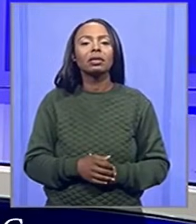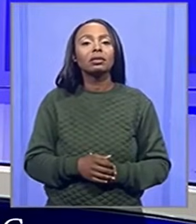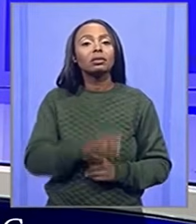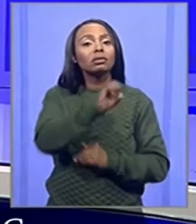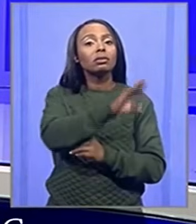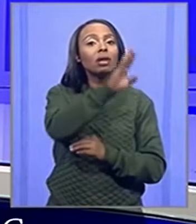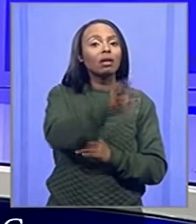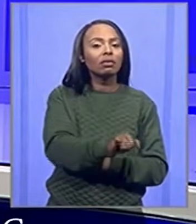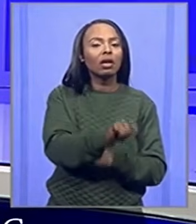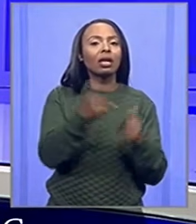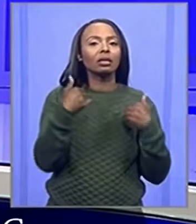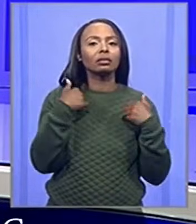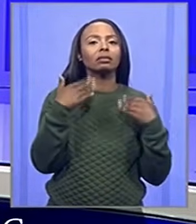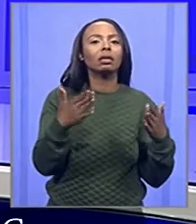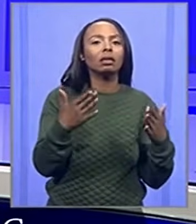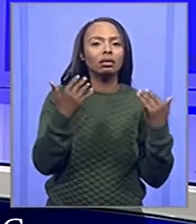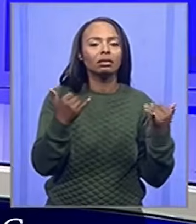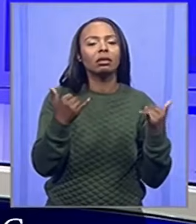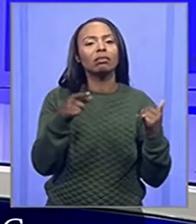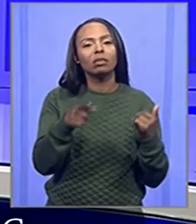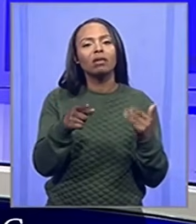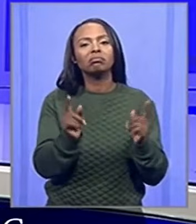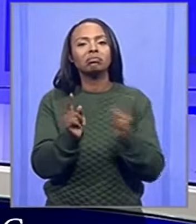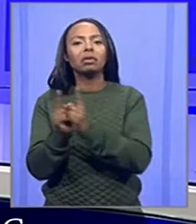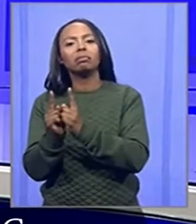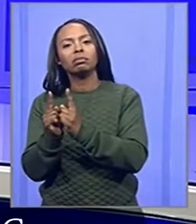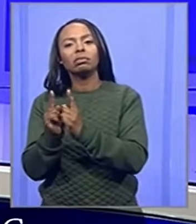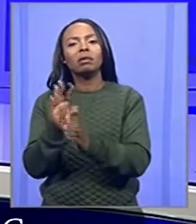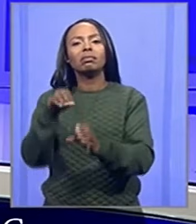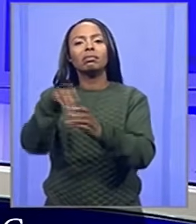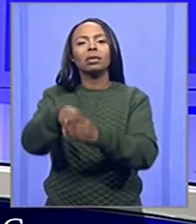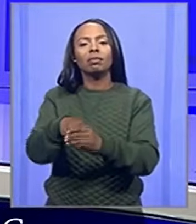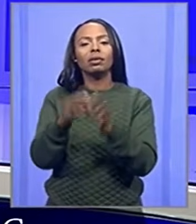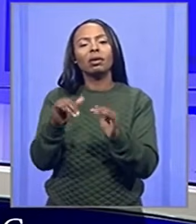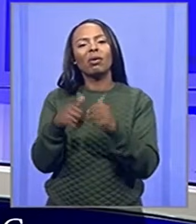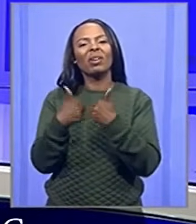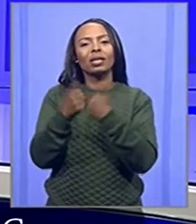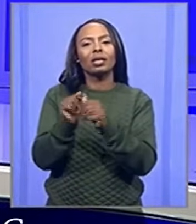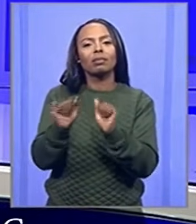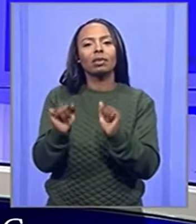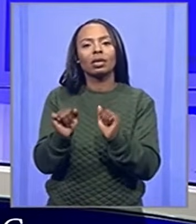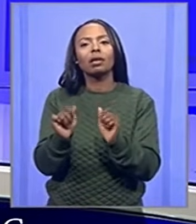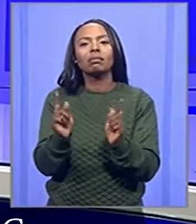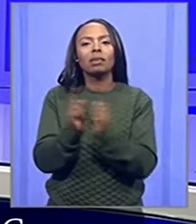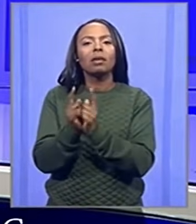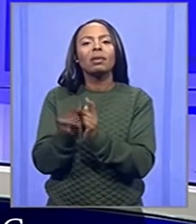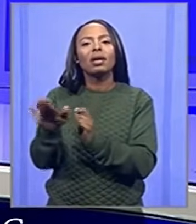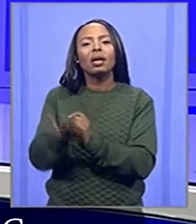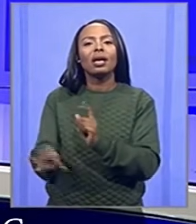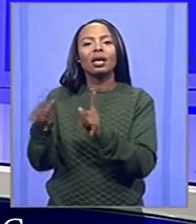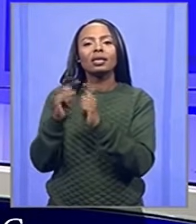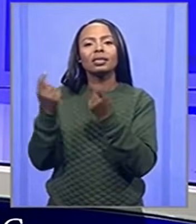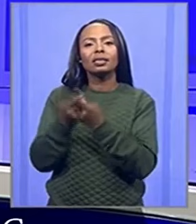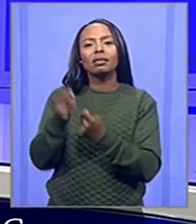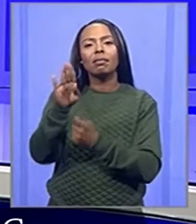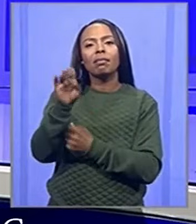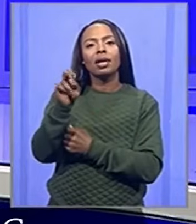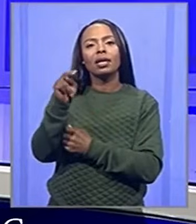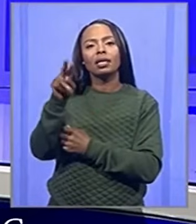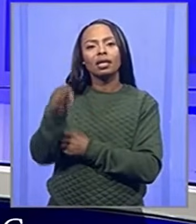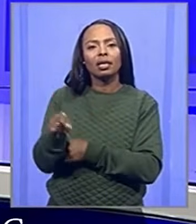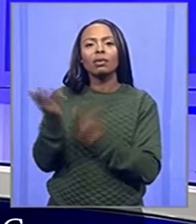tla simolola letsholo la yona la go nna le seabe mo metshamekong eo mono gae kgatlhanong le Benin kwa Moses